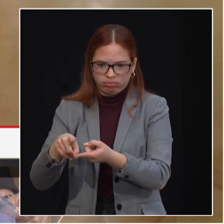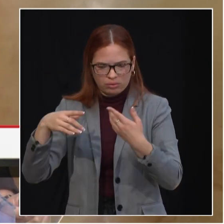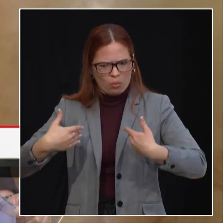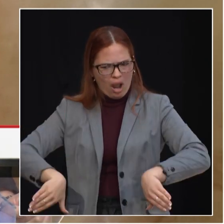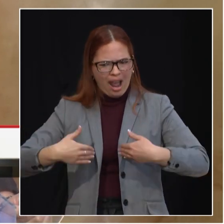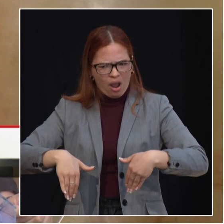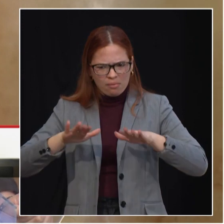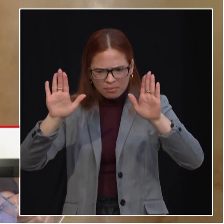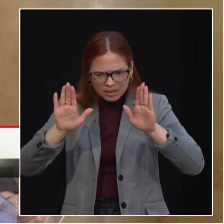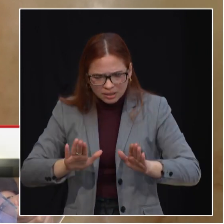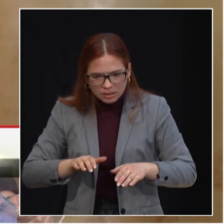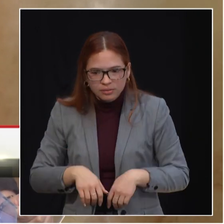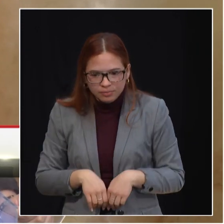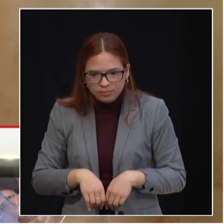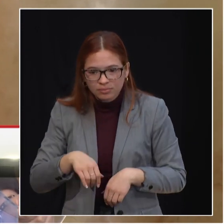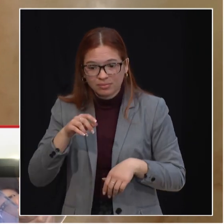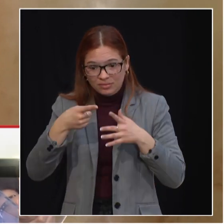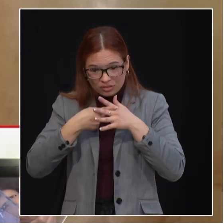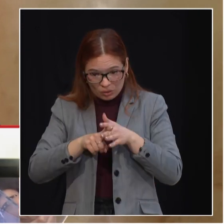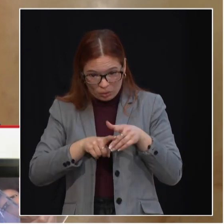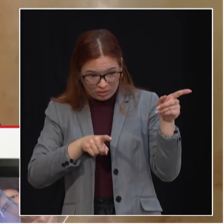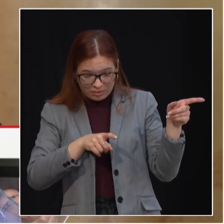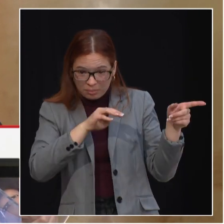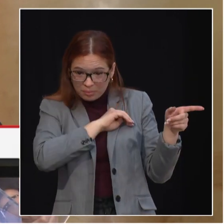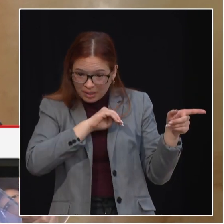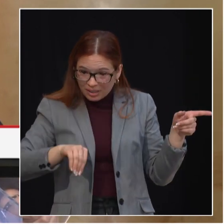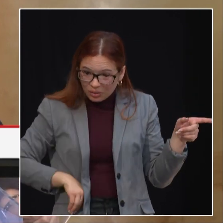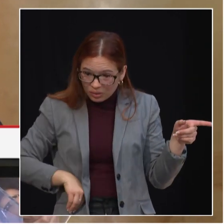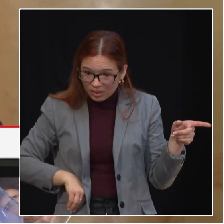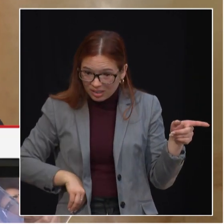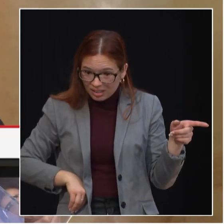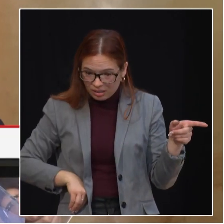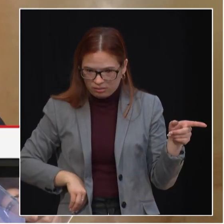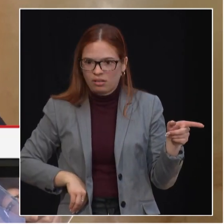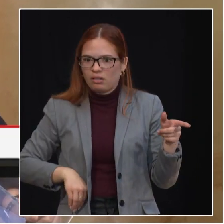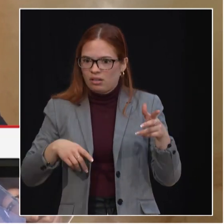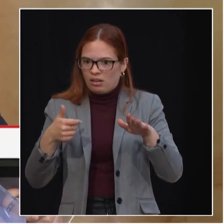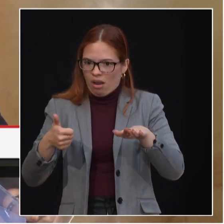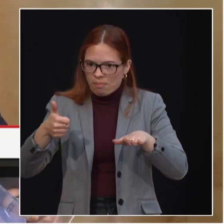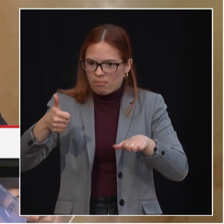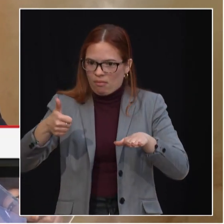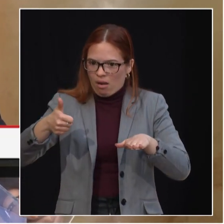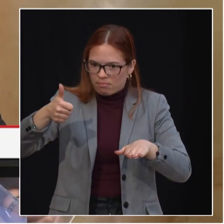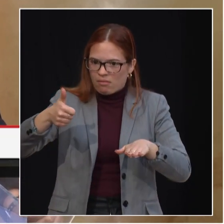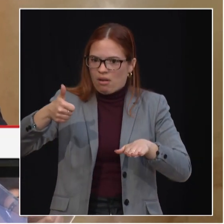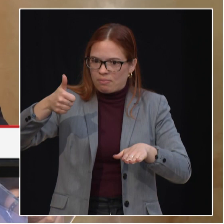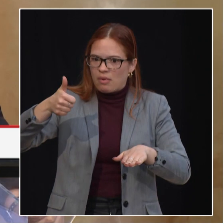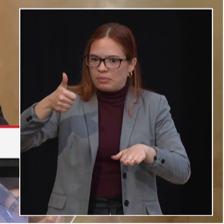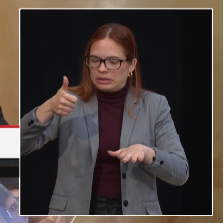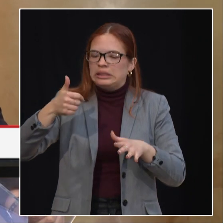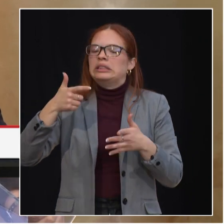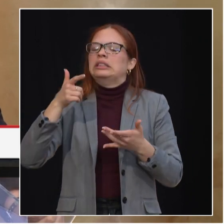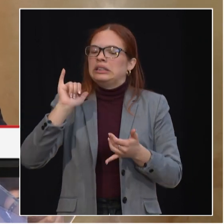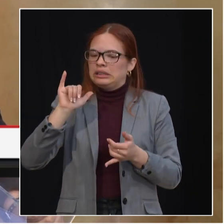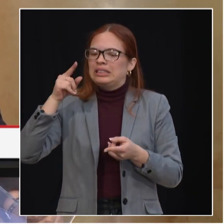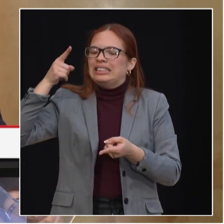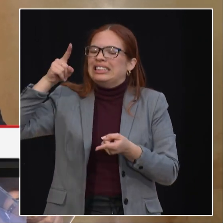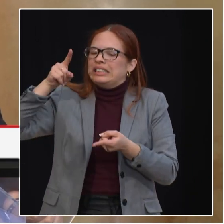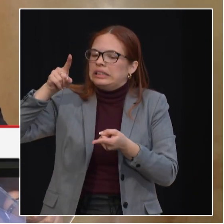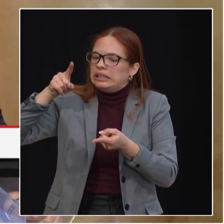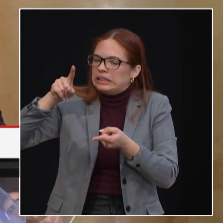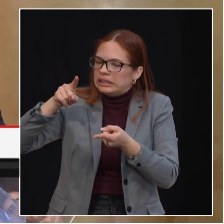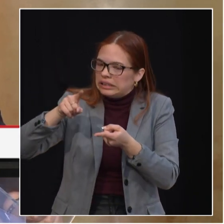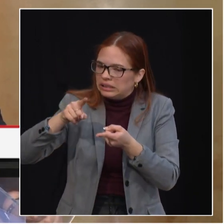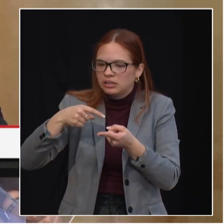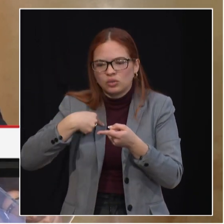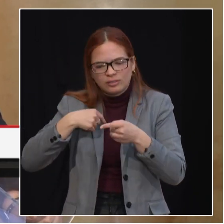digits, much, much higher. But Mayor, we close gaps. Mayor, we win, and we're going to continue to win